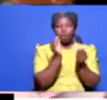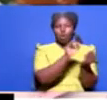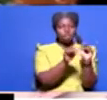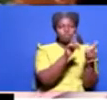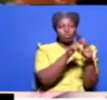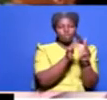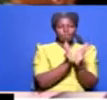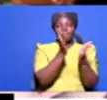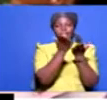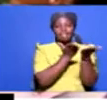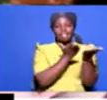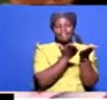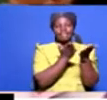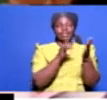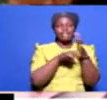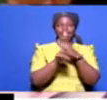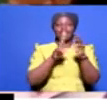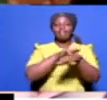service at the national,